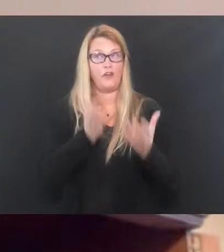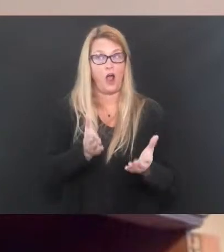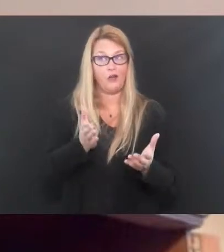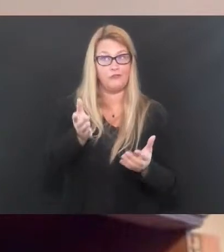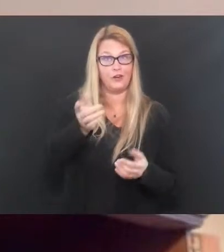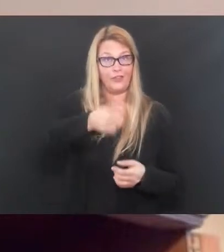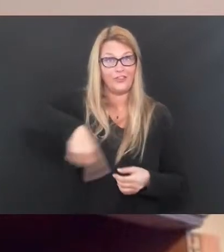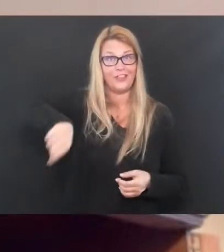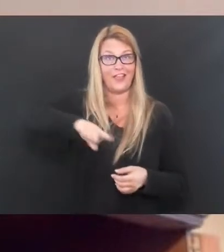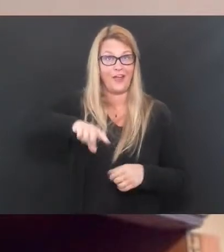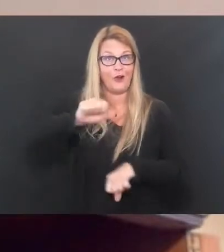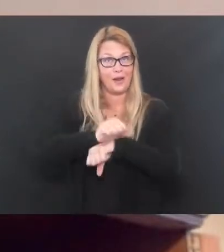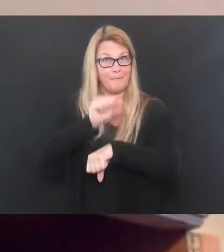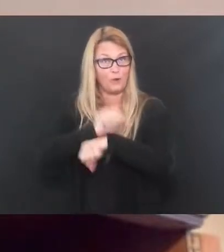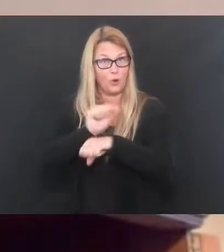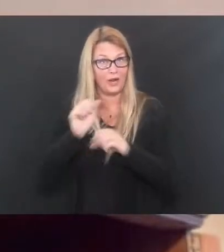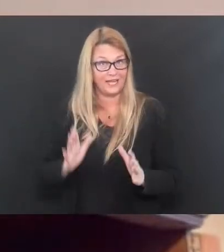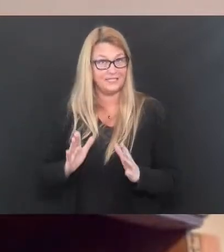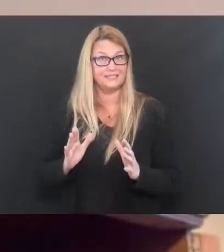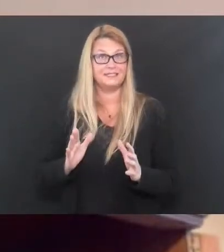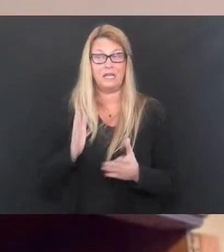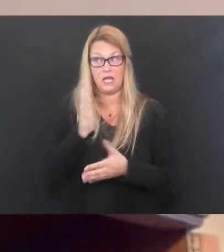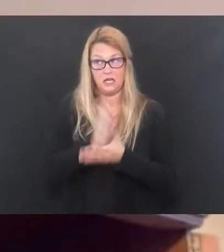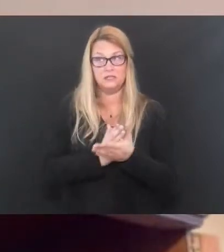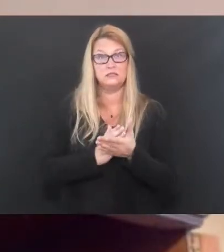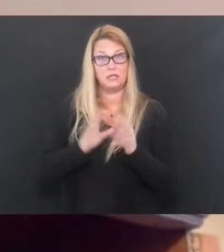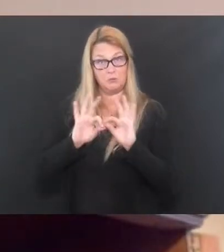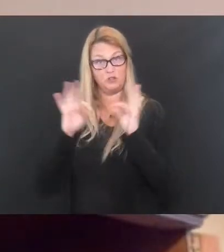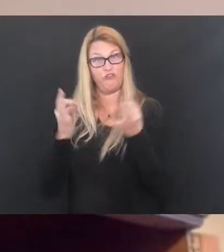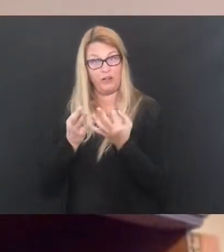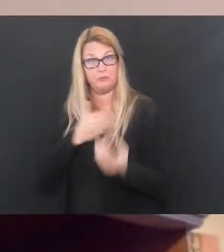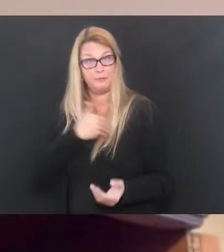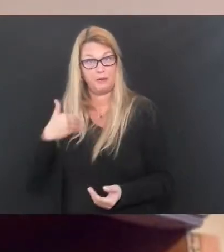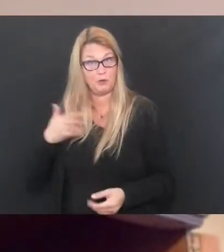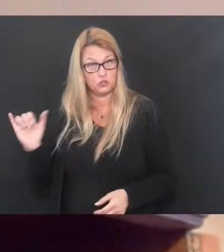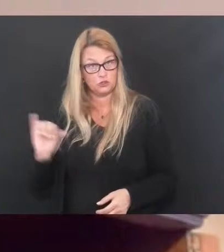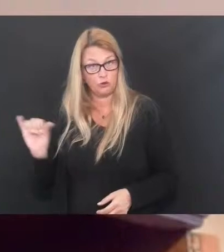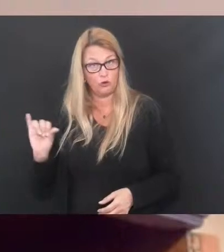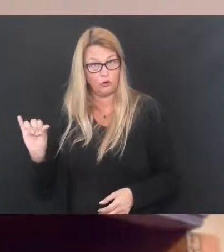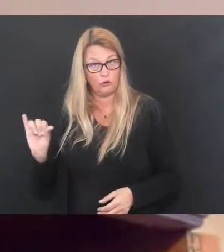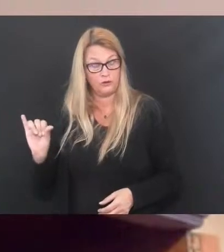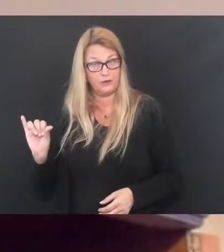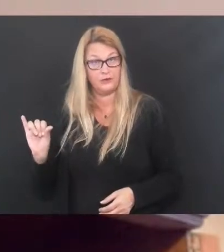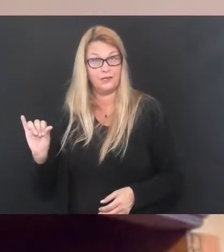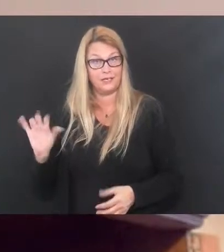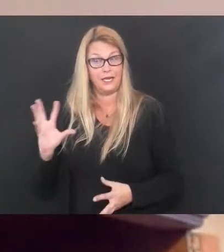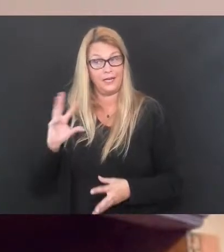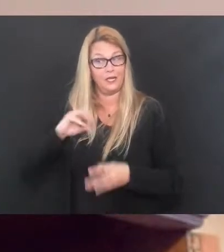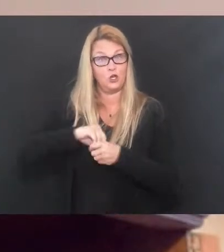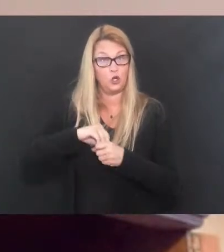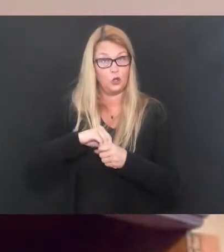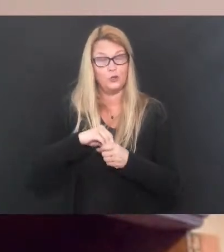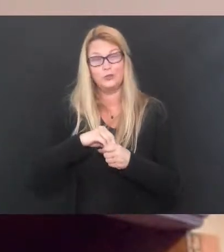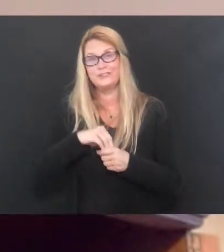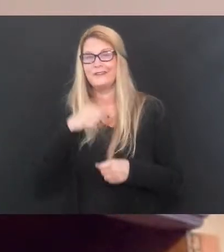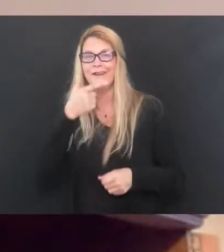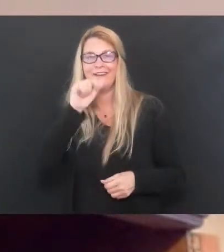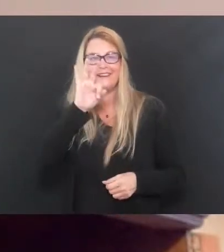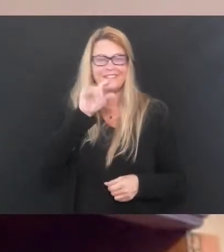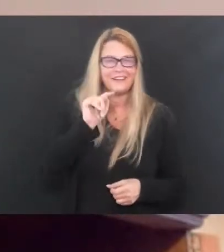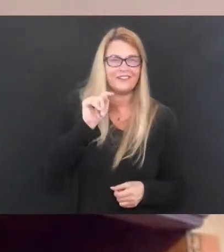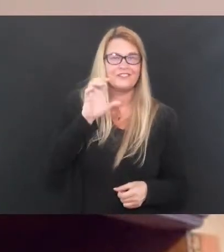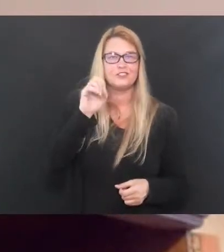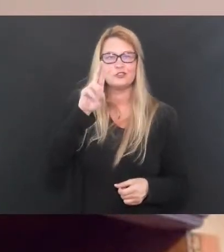their employees as well as some to family members, and to include gift certificates, as well